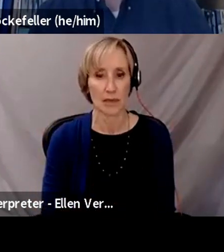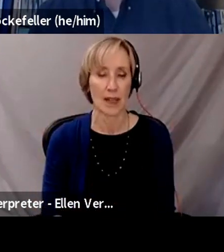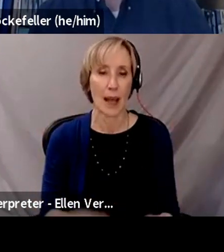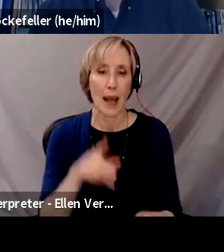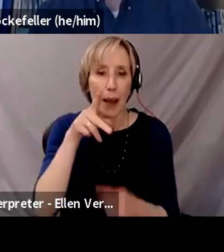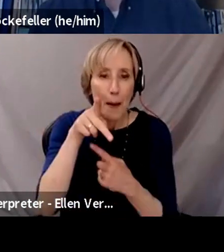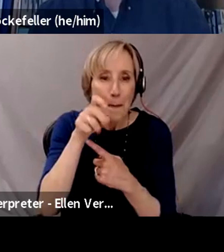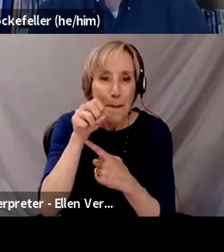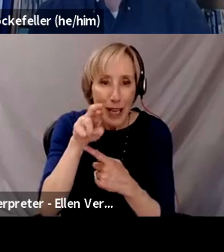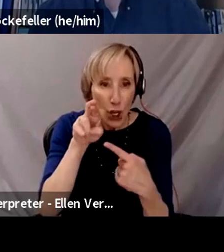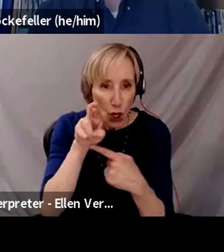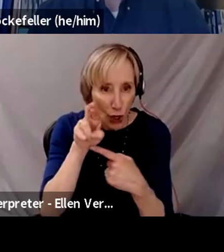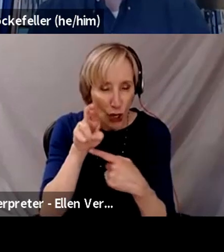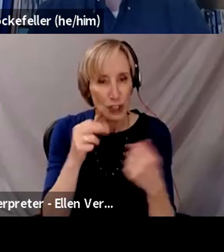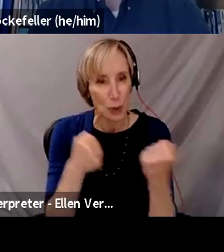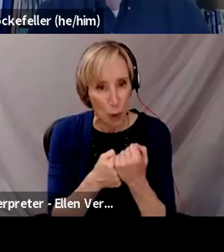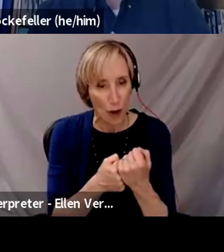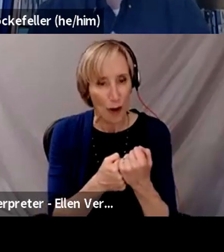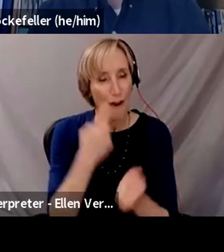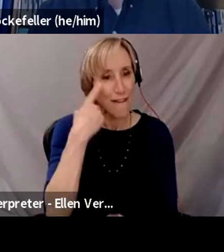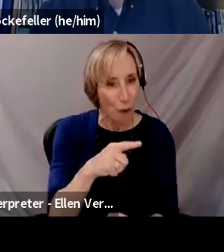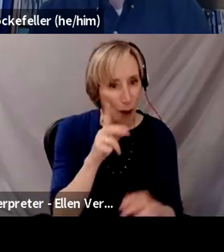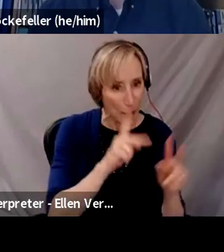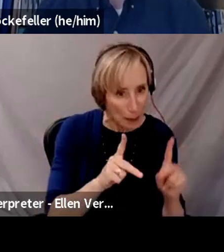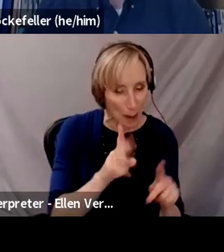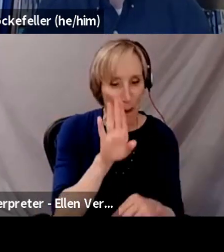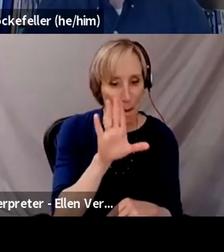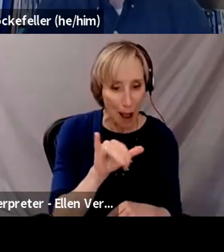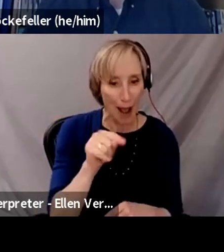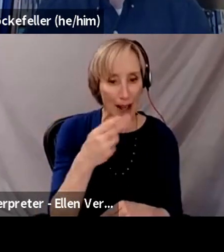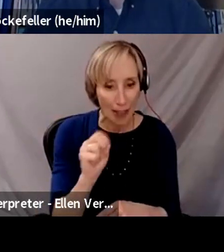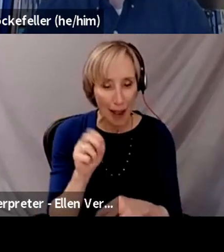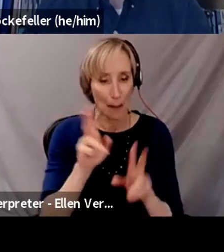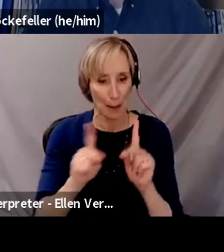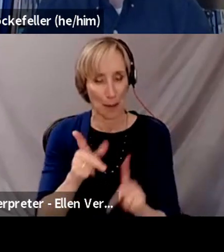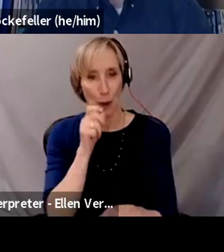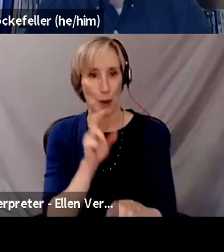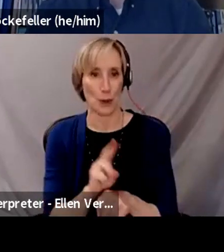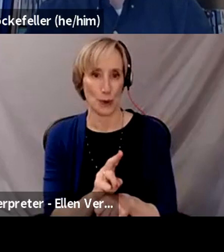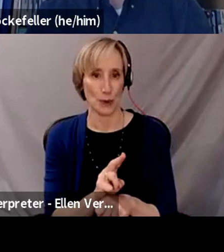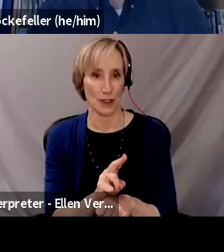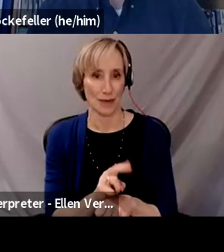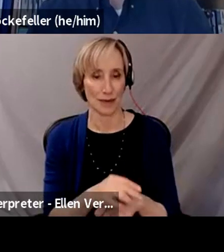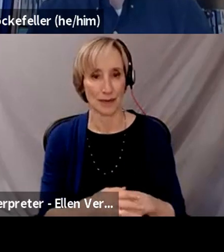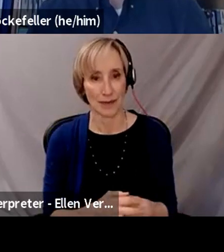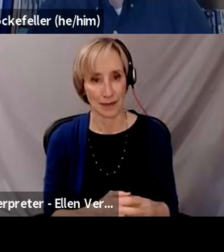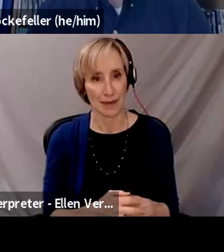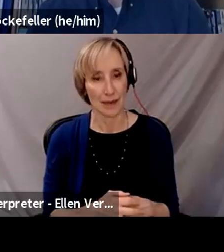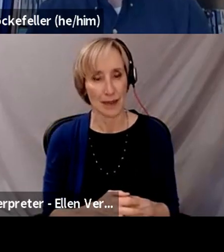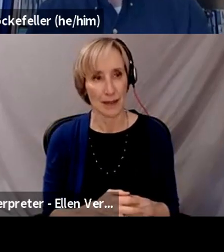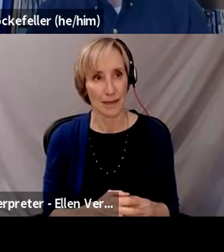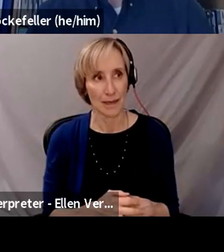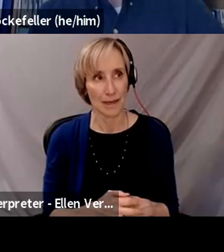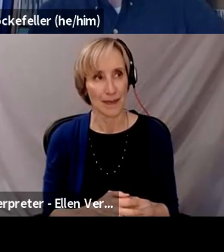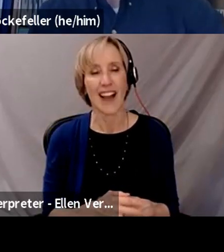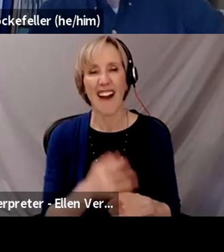supports for the people, by the people, who utilize them. And I think one thing I think about too, this question kind of stumped me